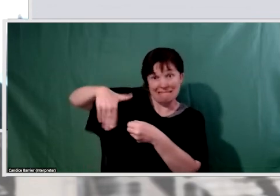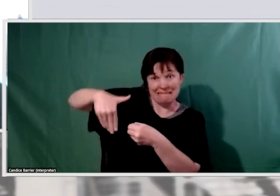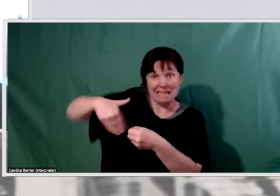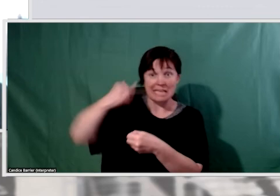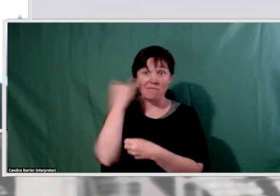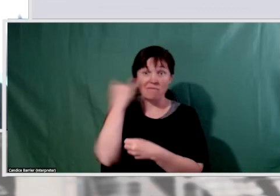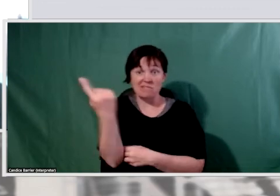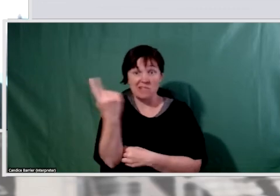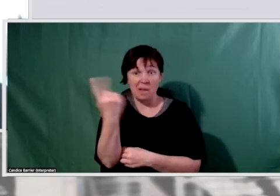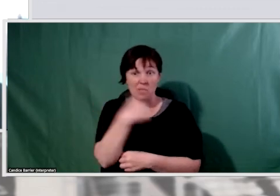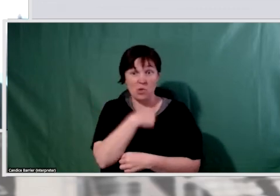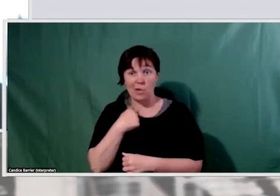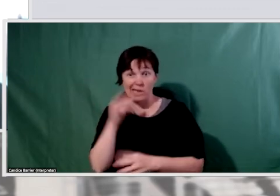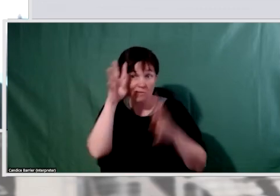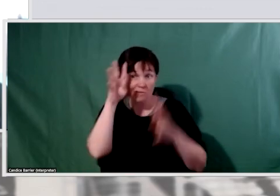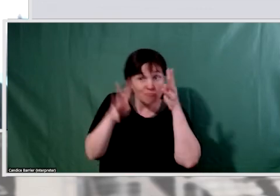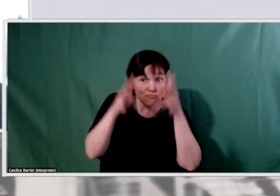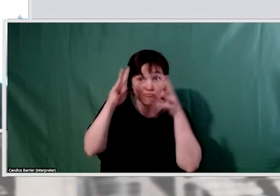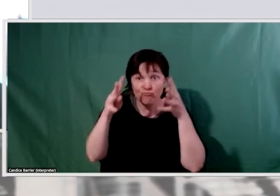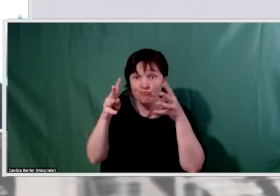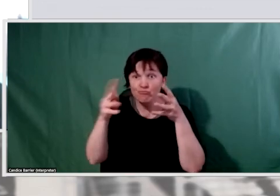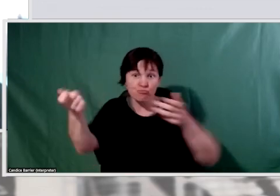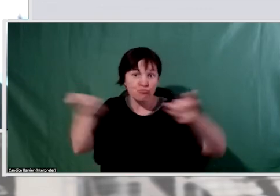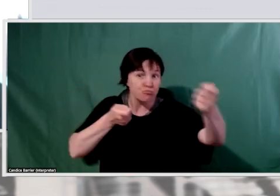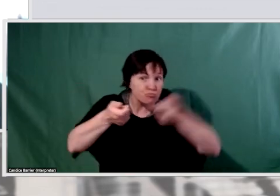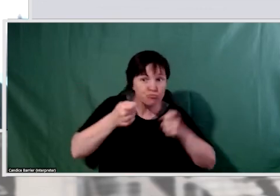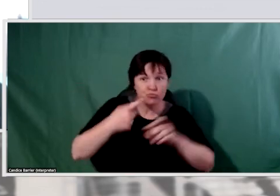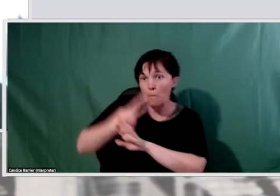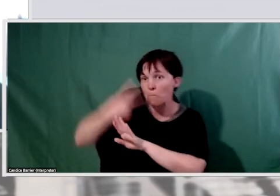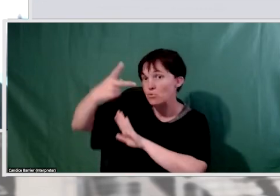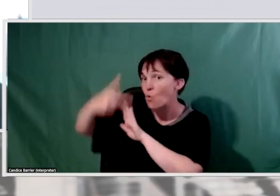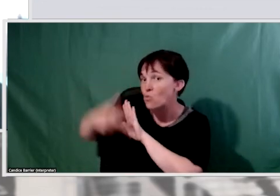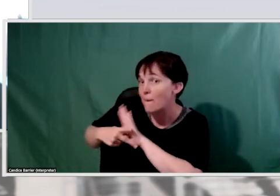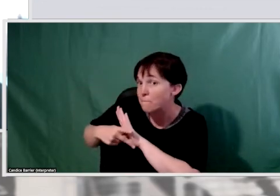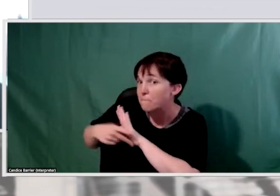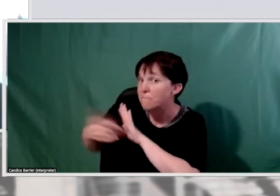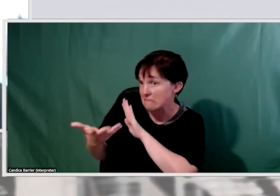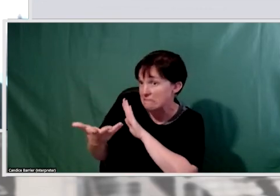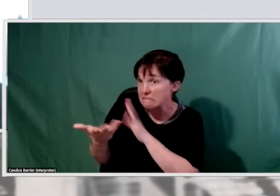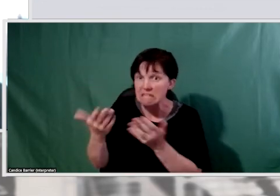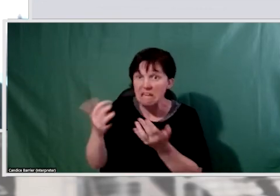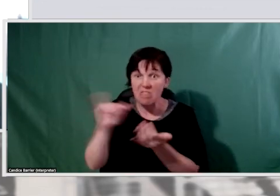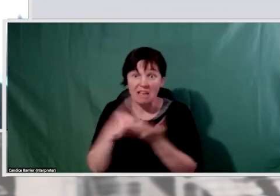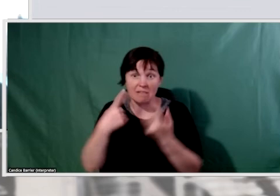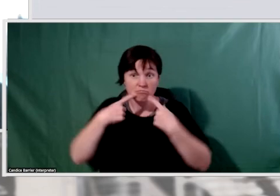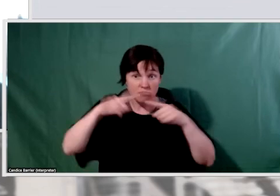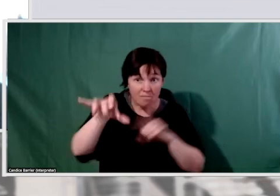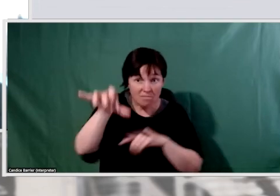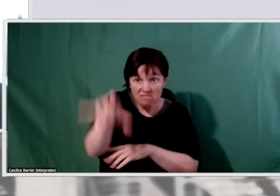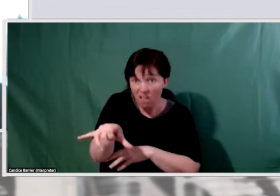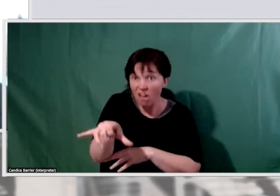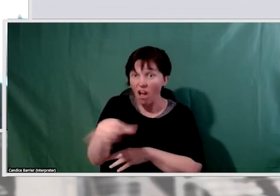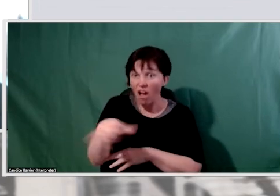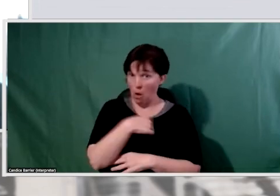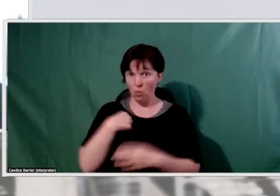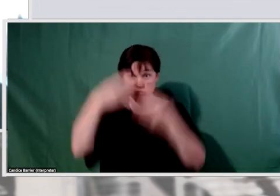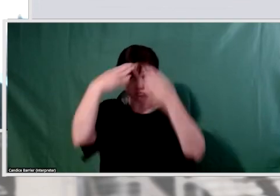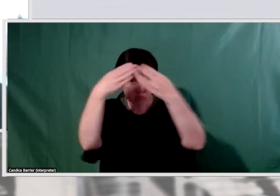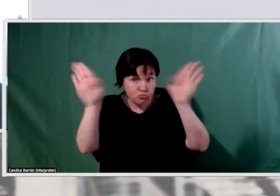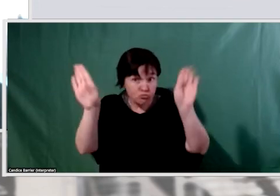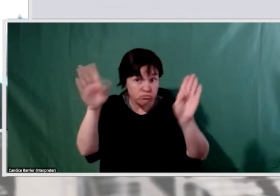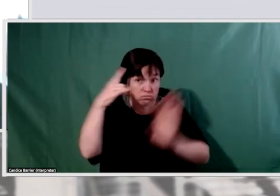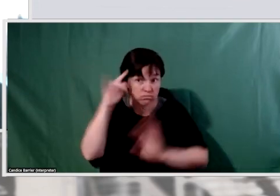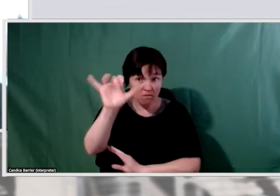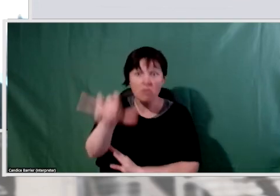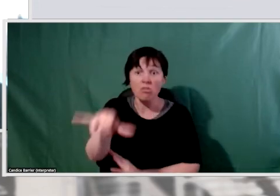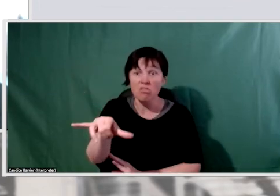to creatively bring programming that accomplishes some of this, we're open to that and would